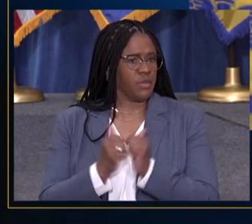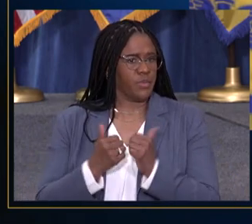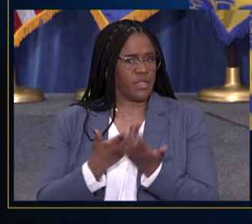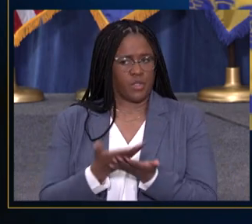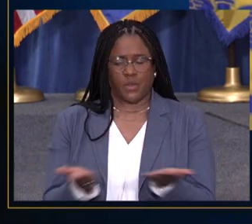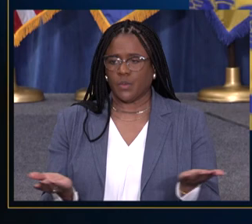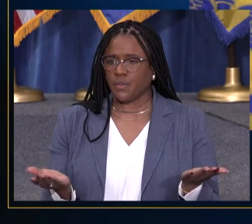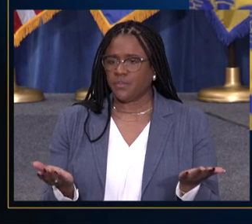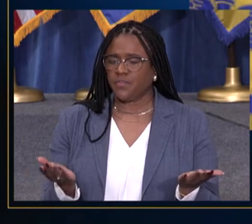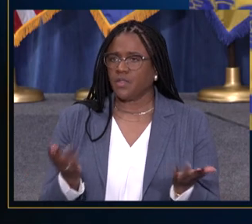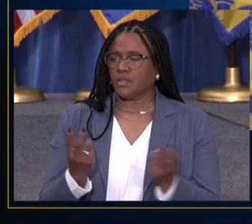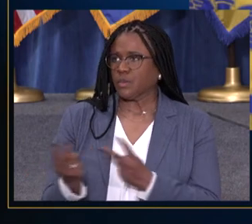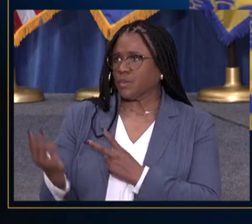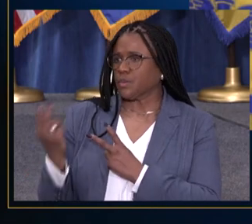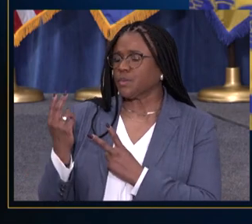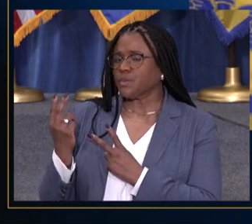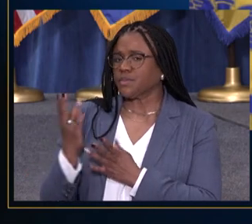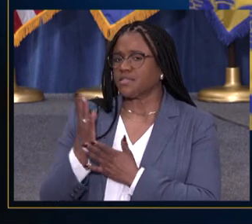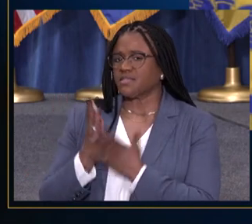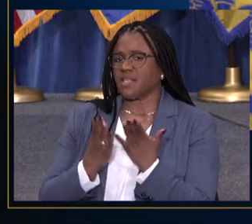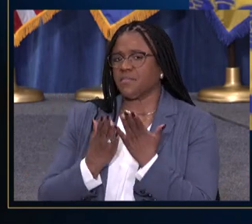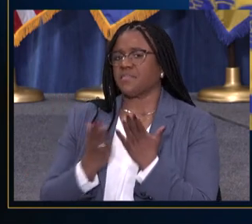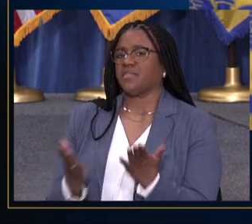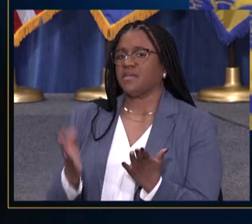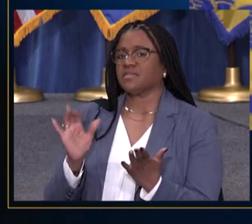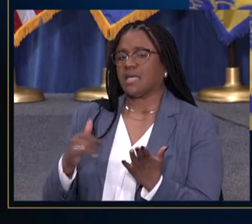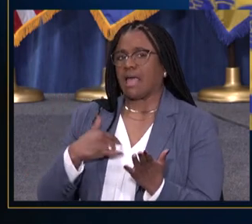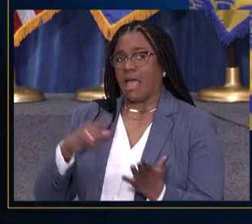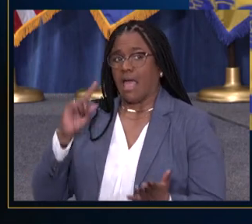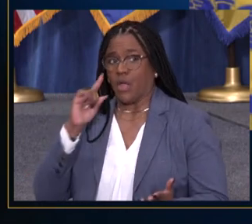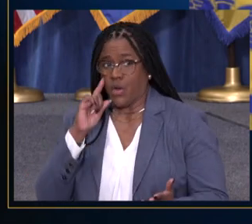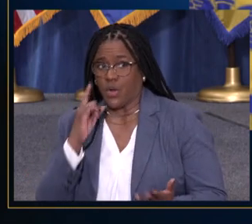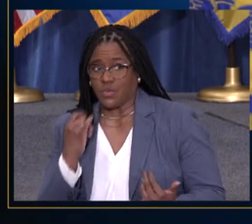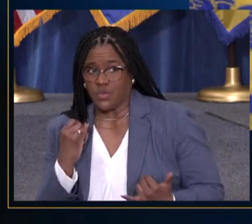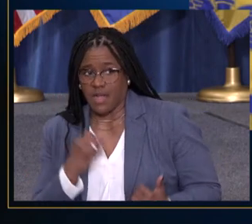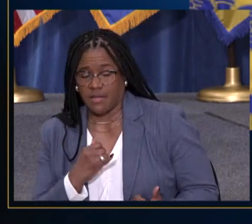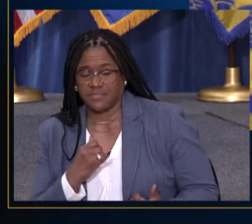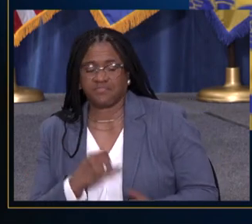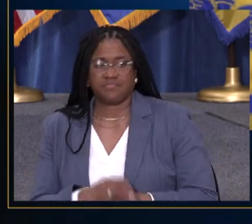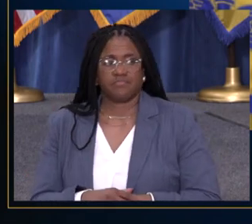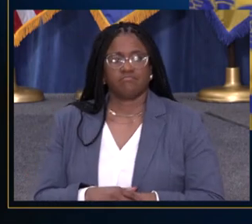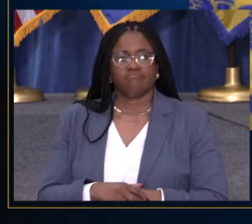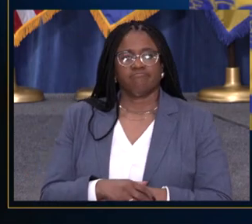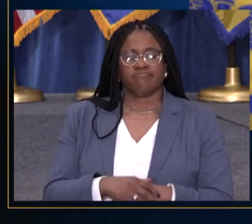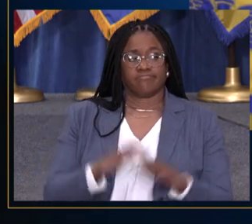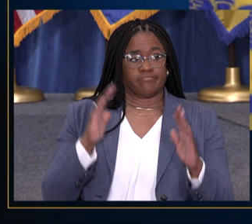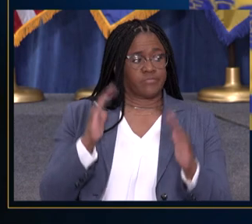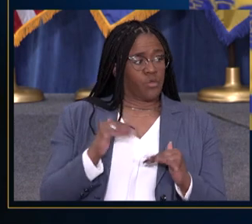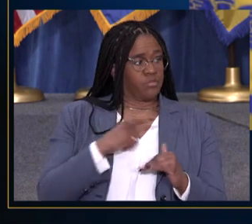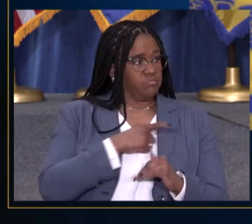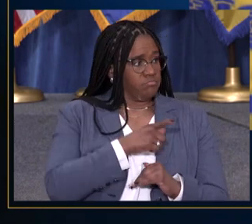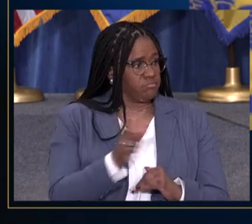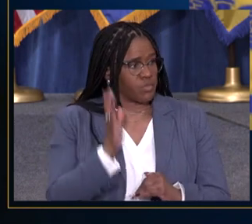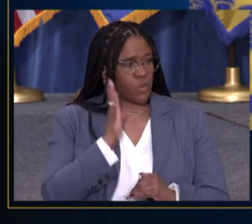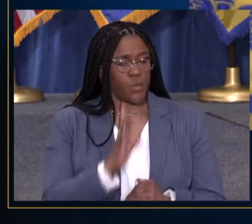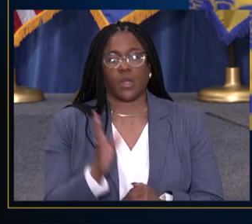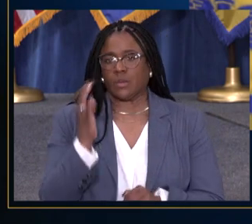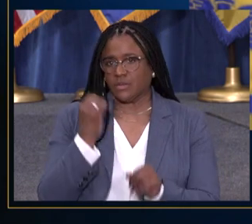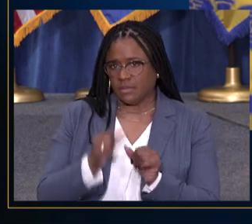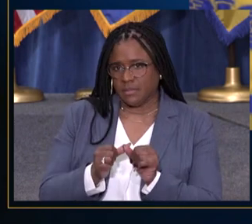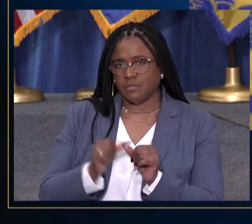Just wanted to reflect for a second on some of the things that I heard today, and I hope you will reflect on as